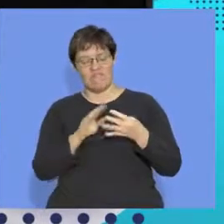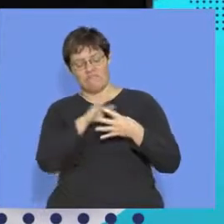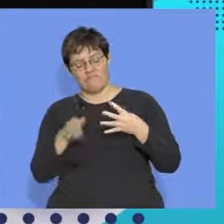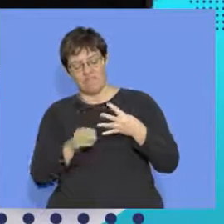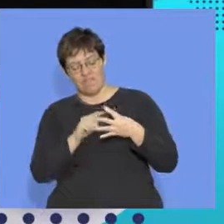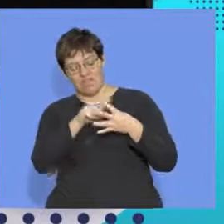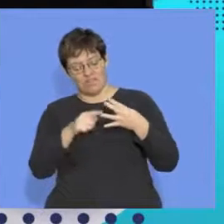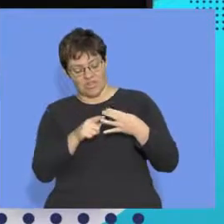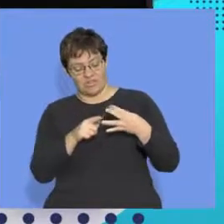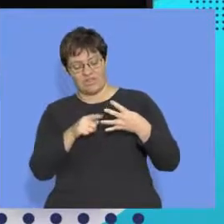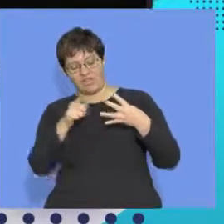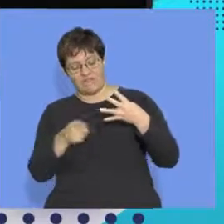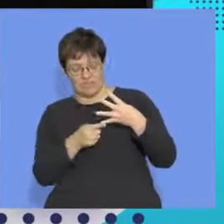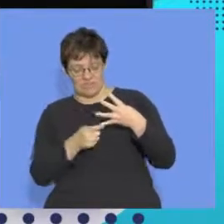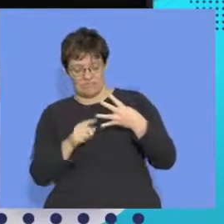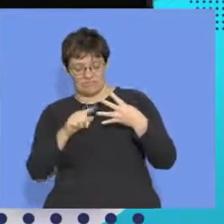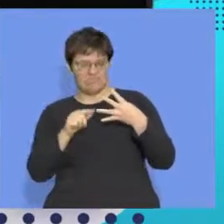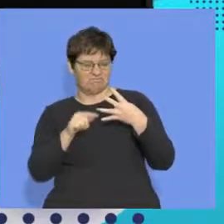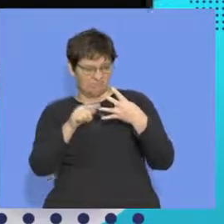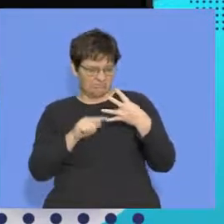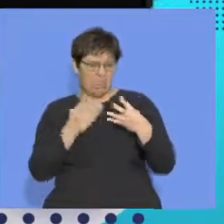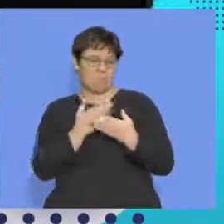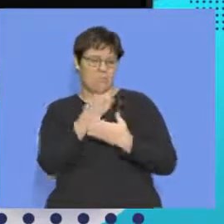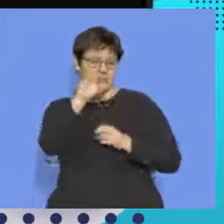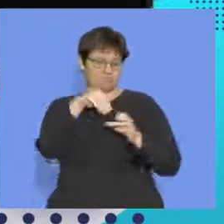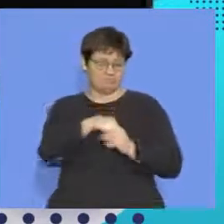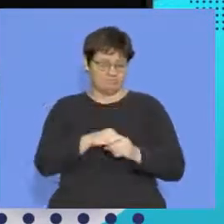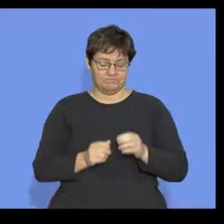fourth, where actually contains some probability.